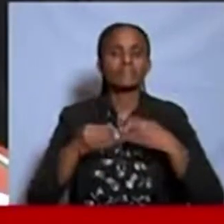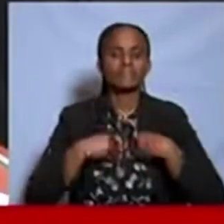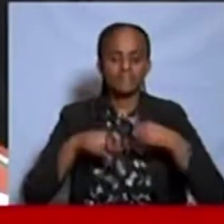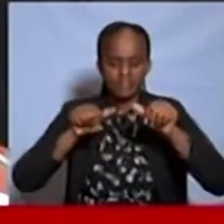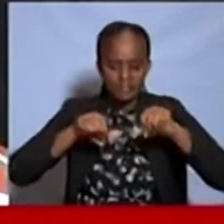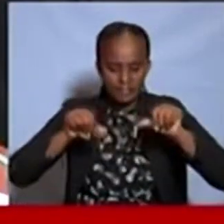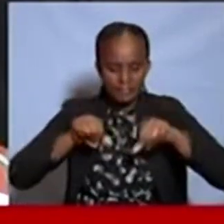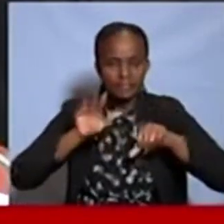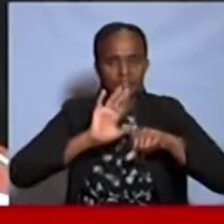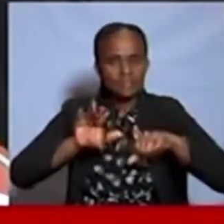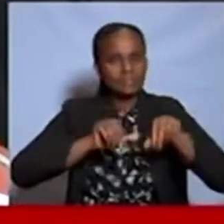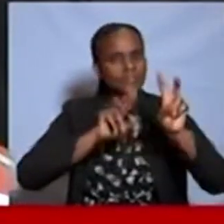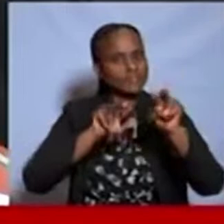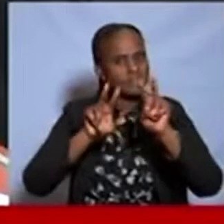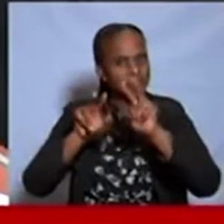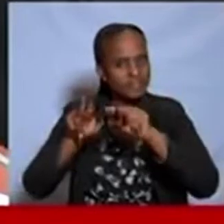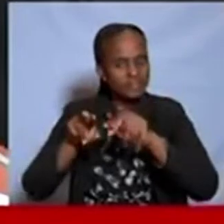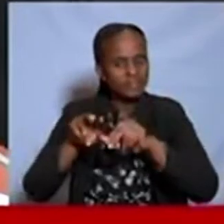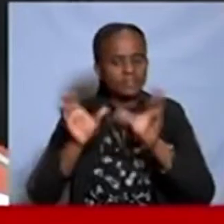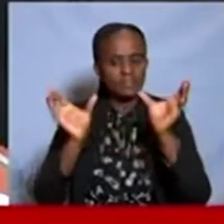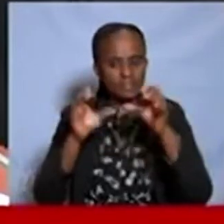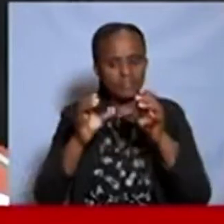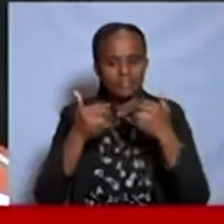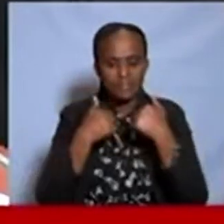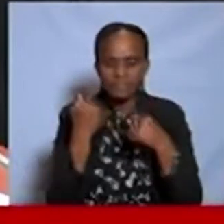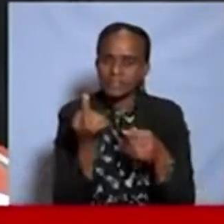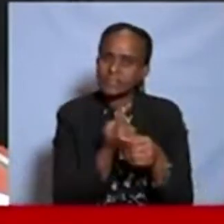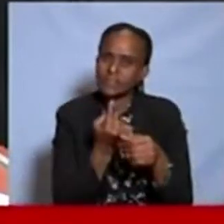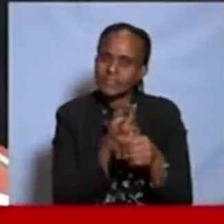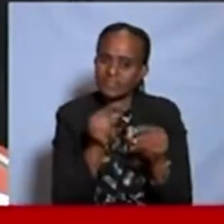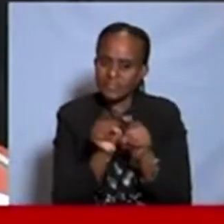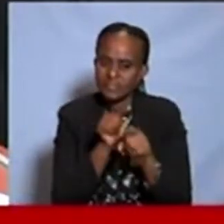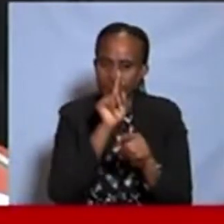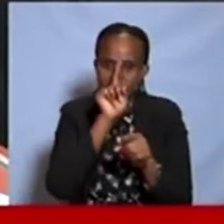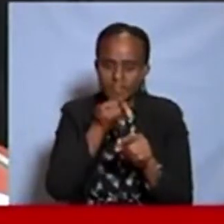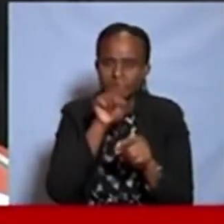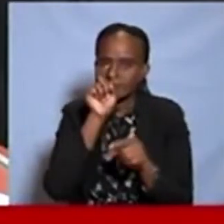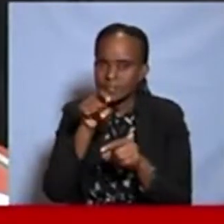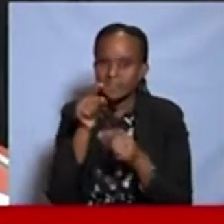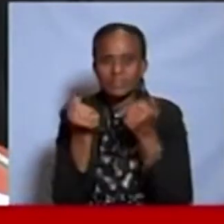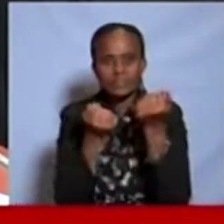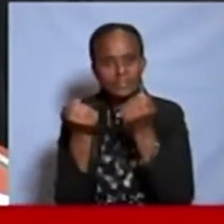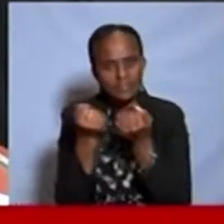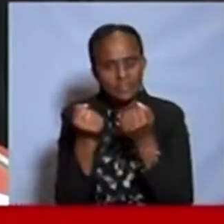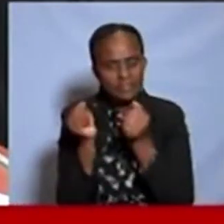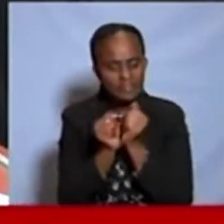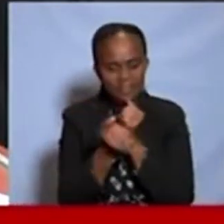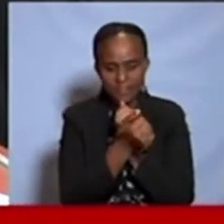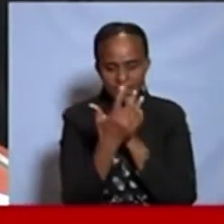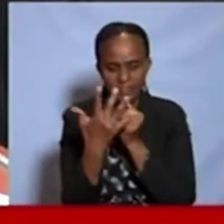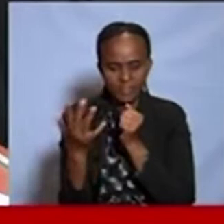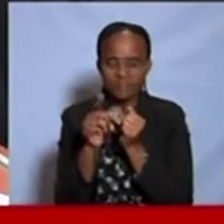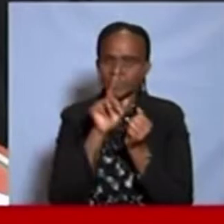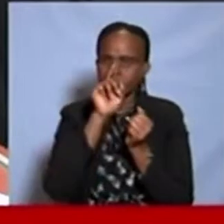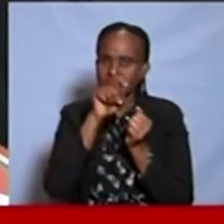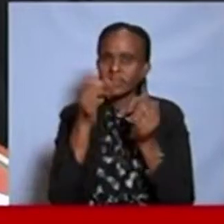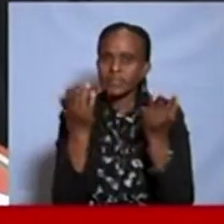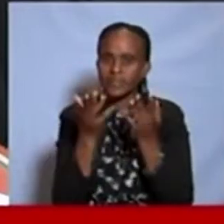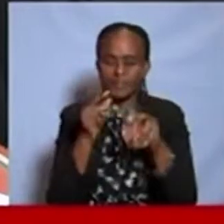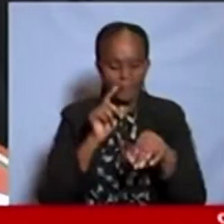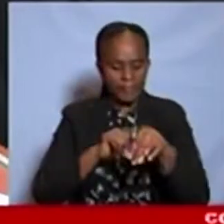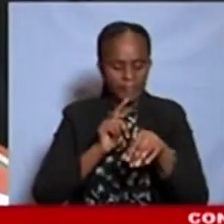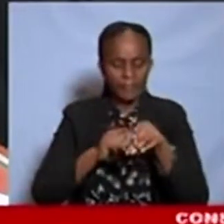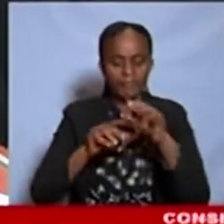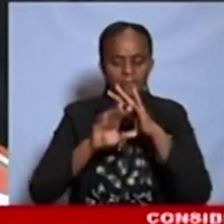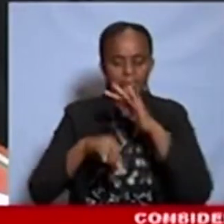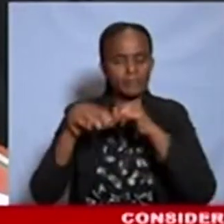auditor's observation that the Council had only been insuring running vehicles and other assets have not been insured during the period